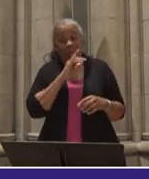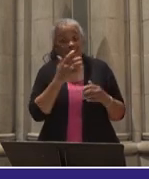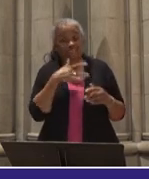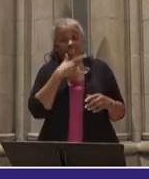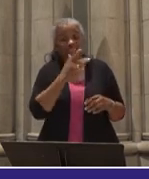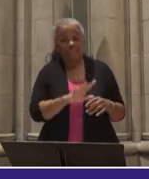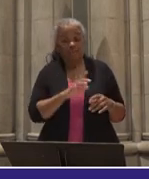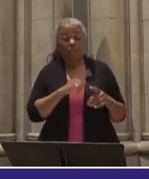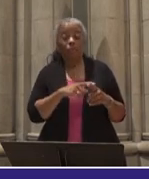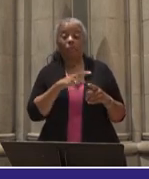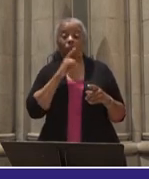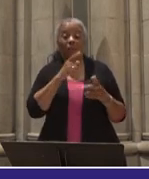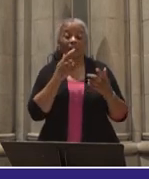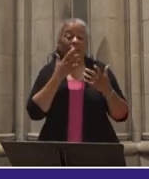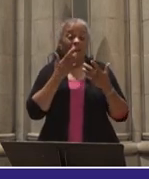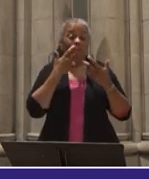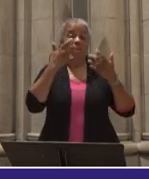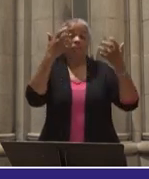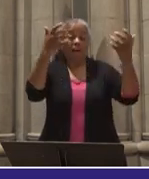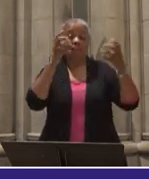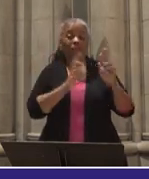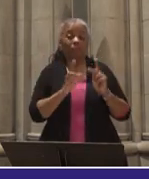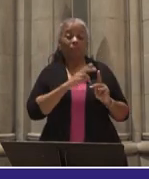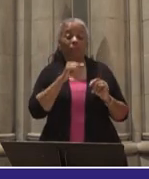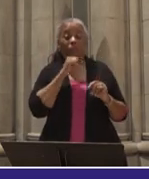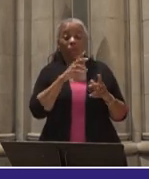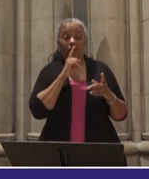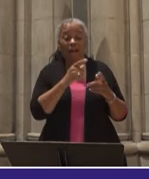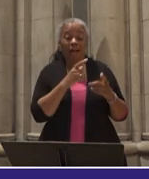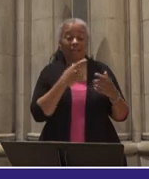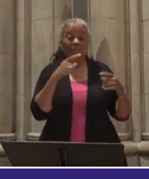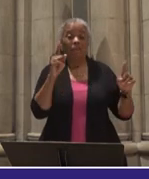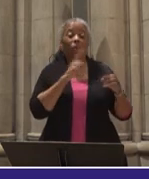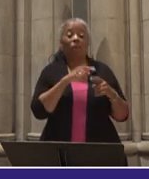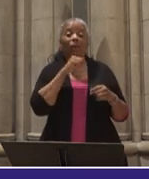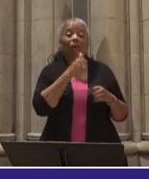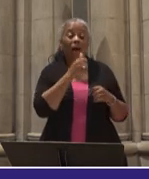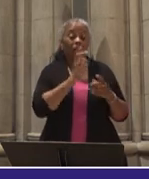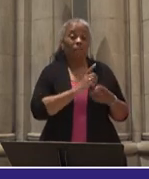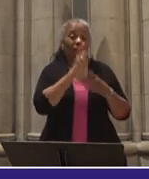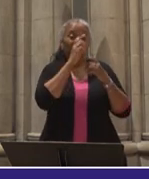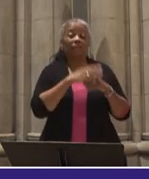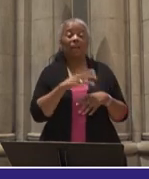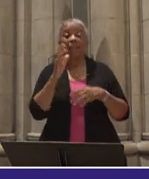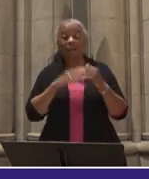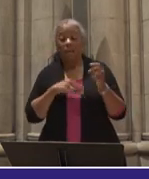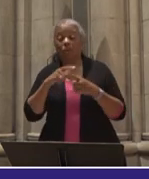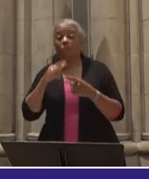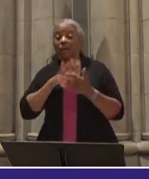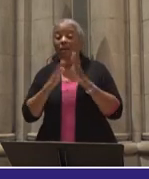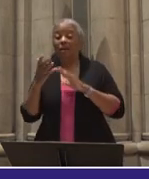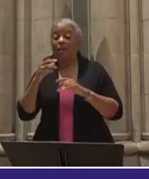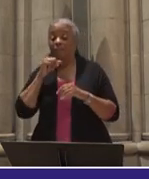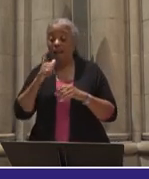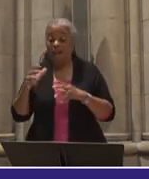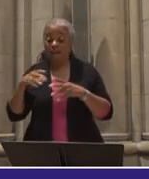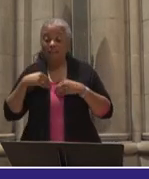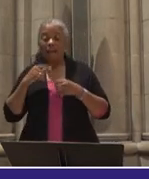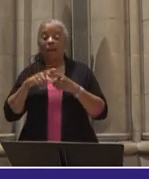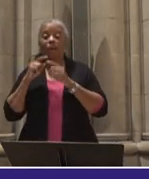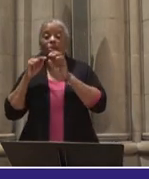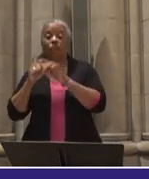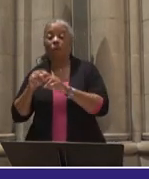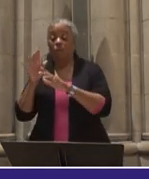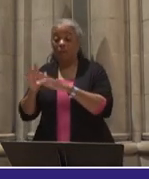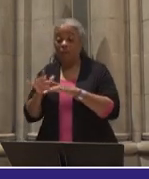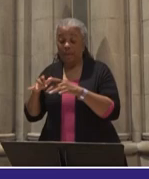the cries of those on the underside of society than it is to become discontent and restless with the status quo and show compassion